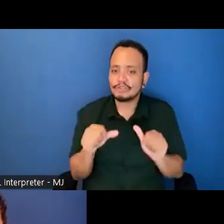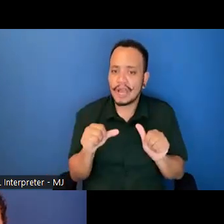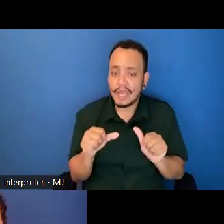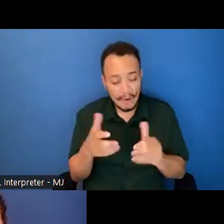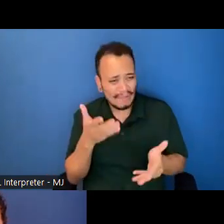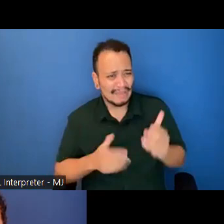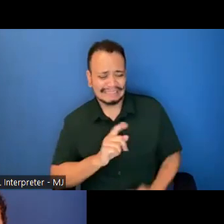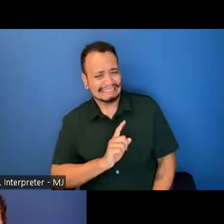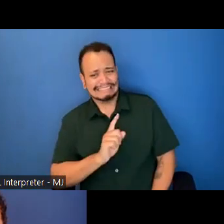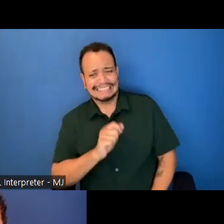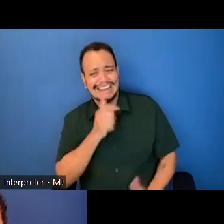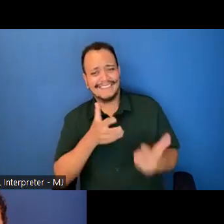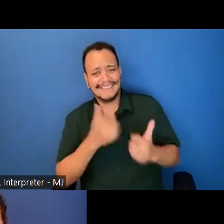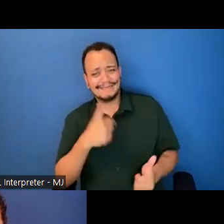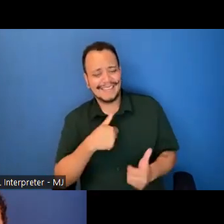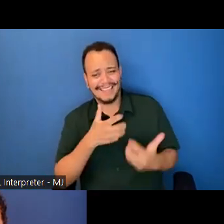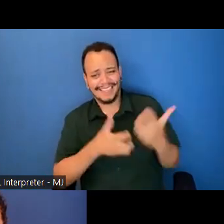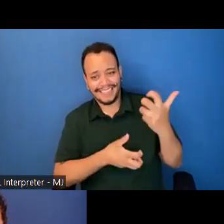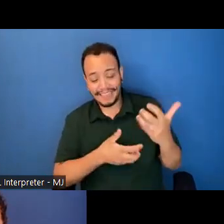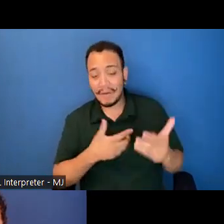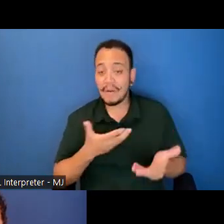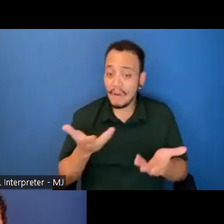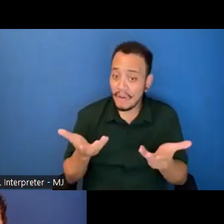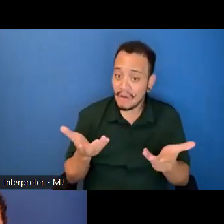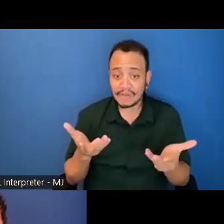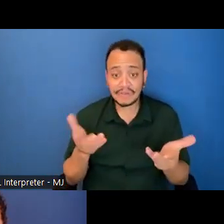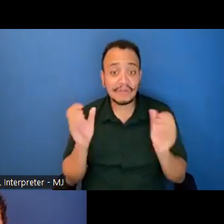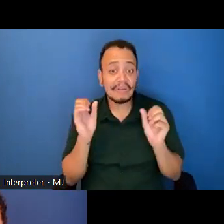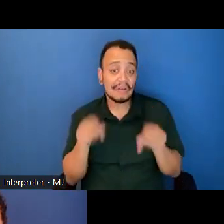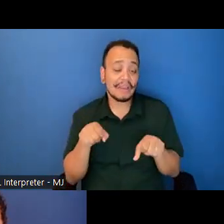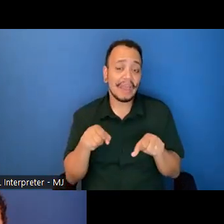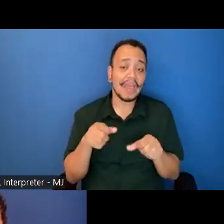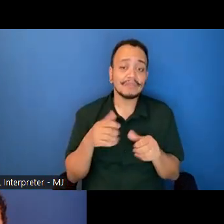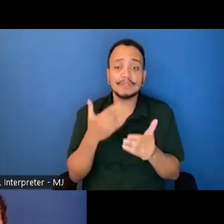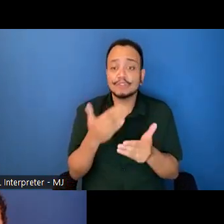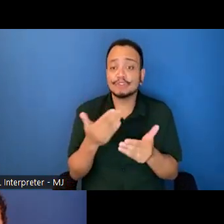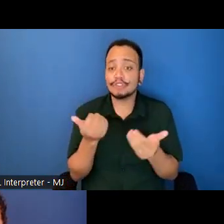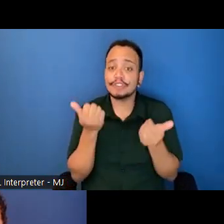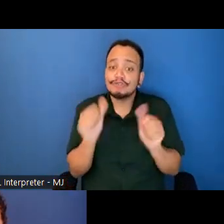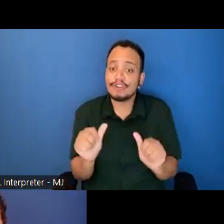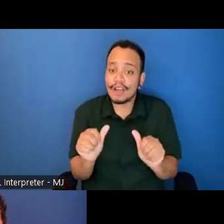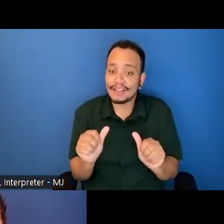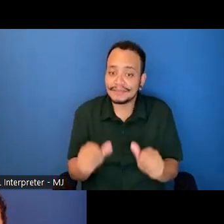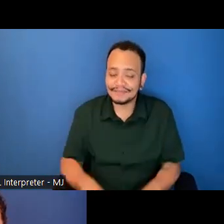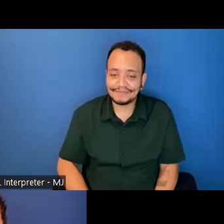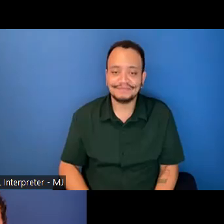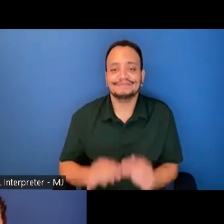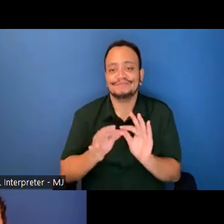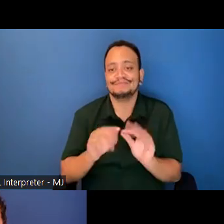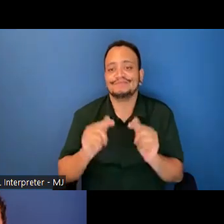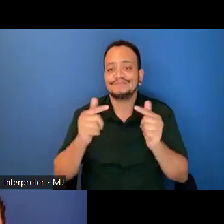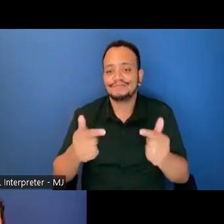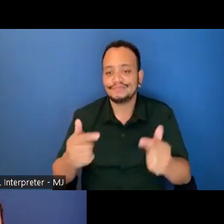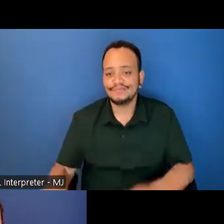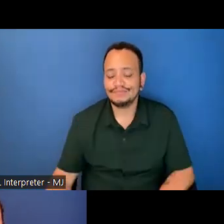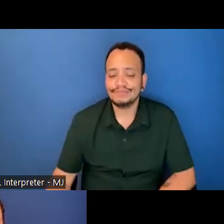me. Or it could be you check it out and it sort of piques your interest. So when you